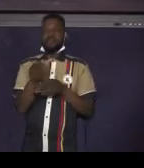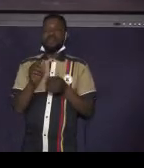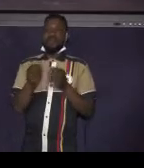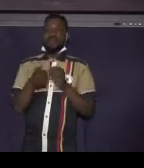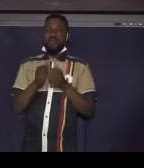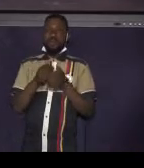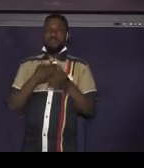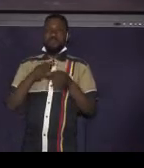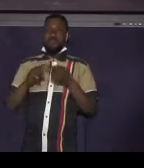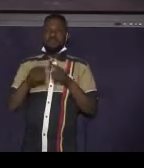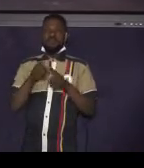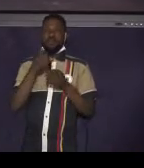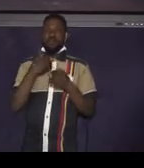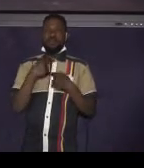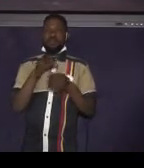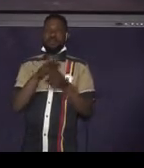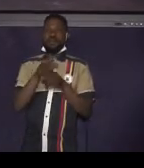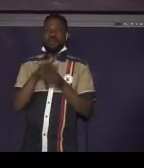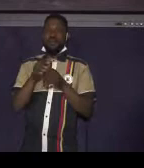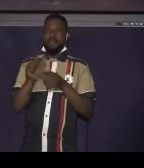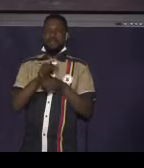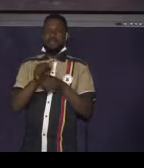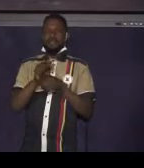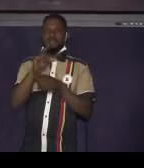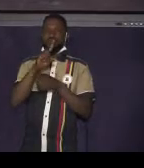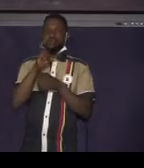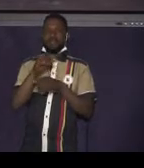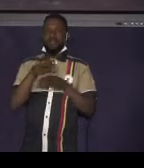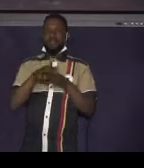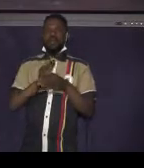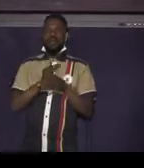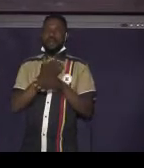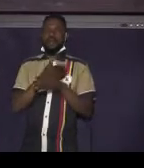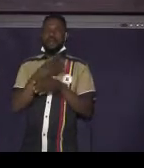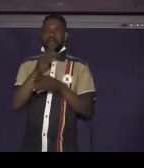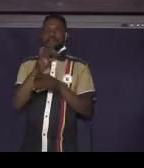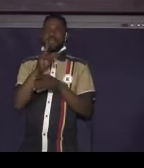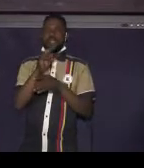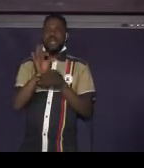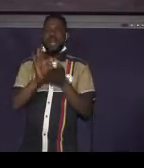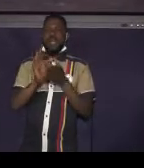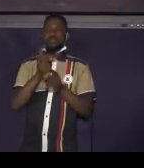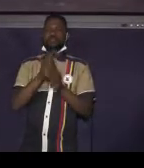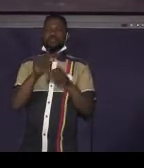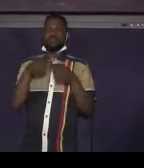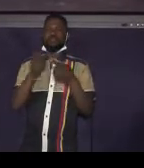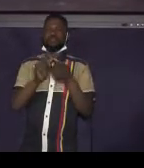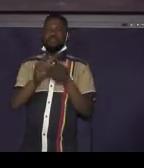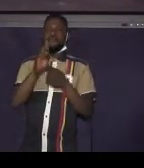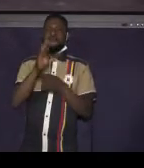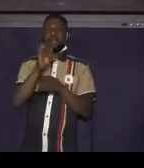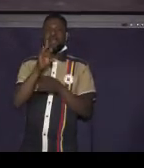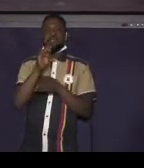my friend. You will have enough practice questions on our Bitly account. Just go to